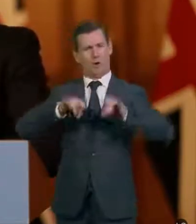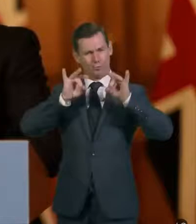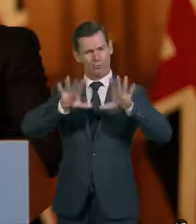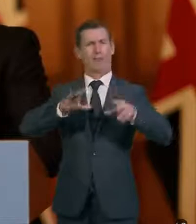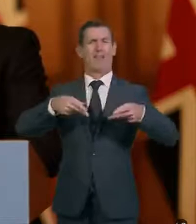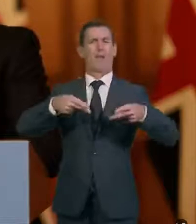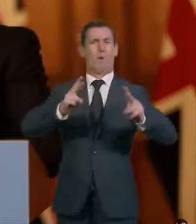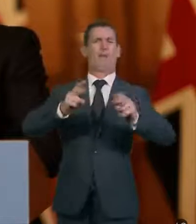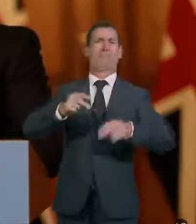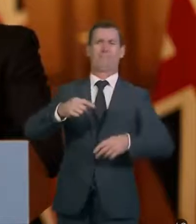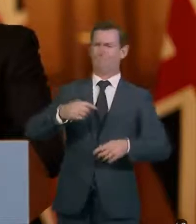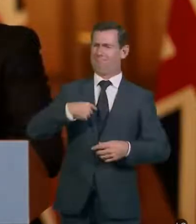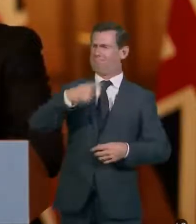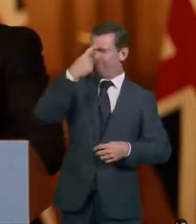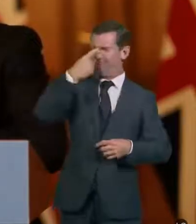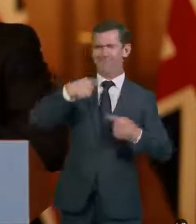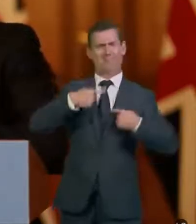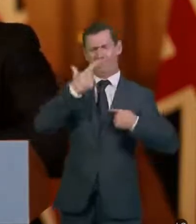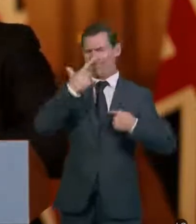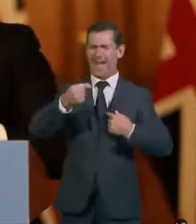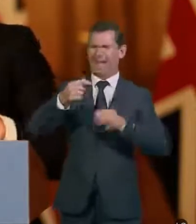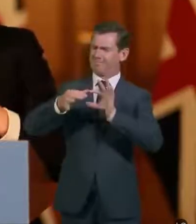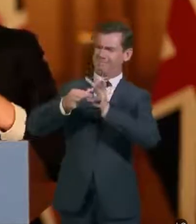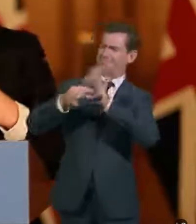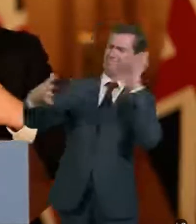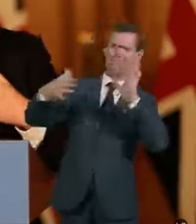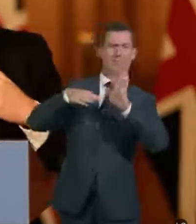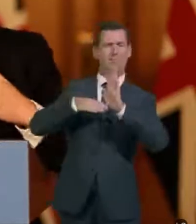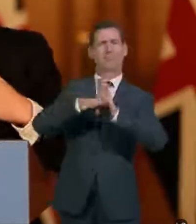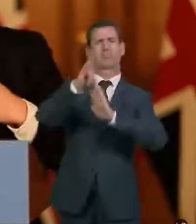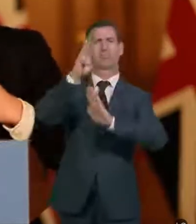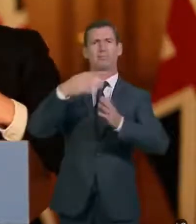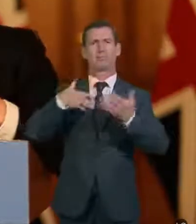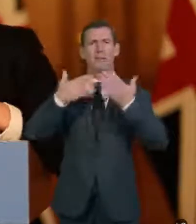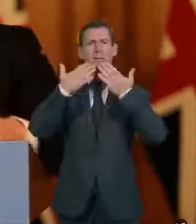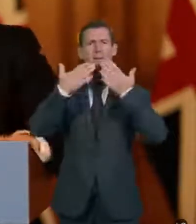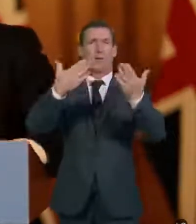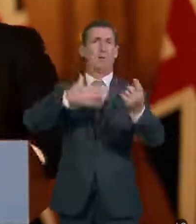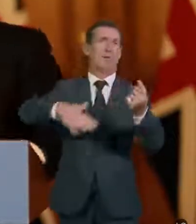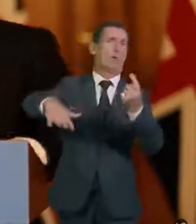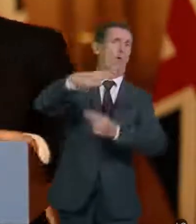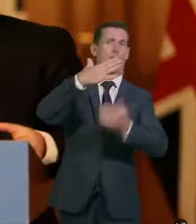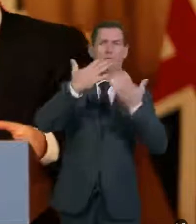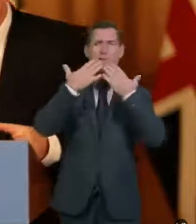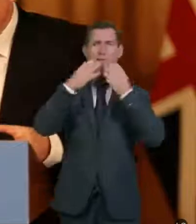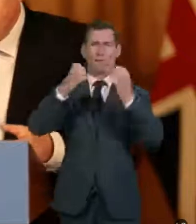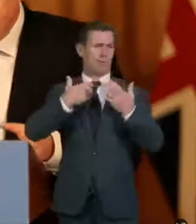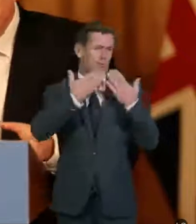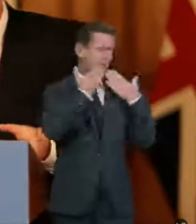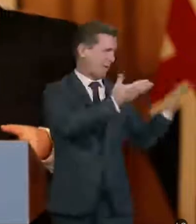very well indeed. Thank you all very, very much. Thank you for your time.